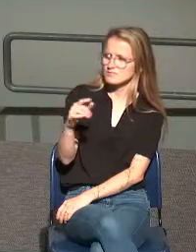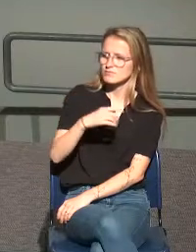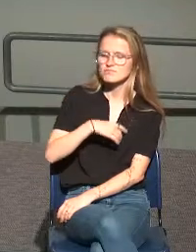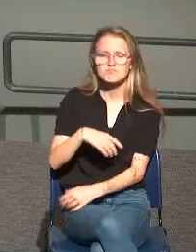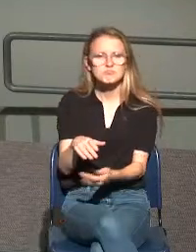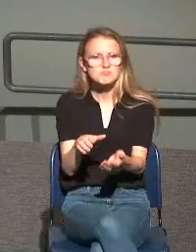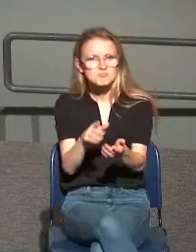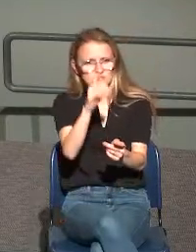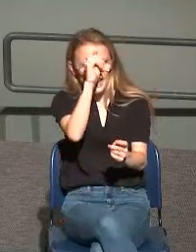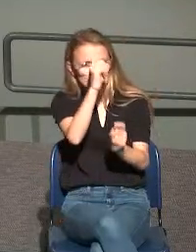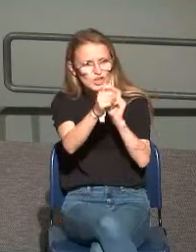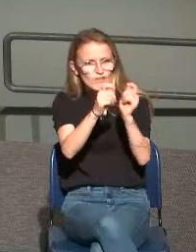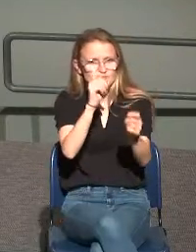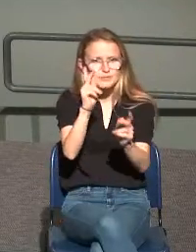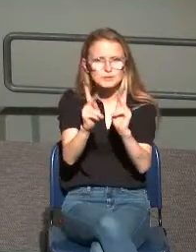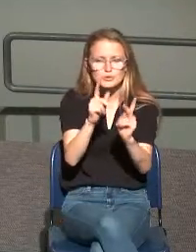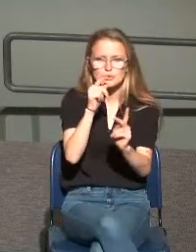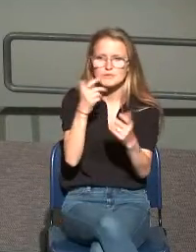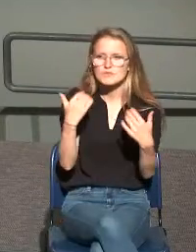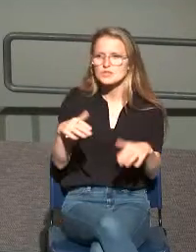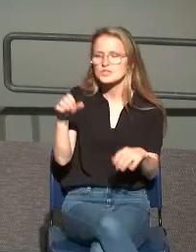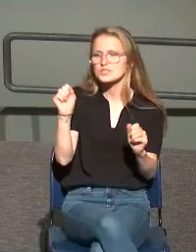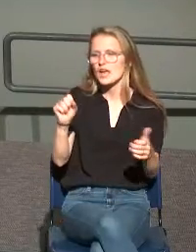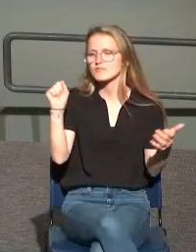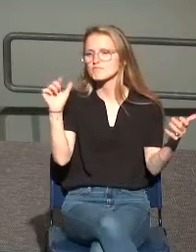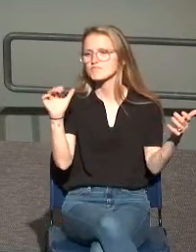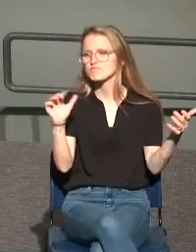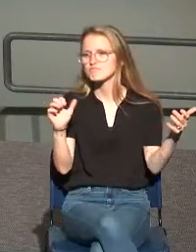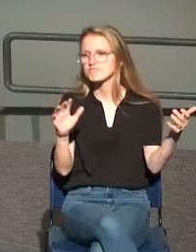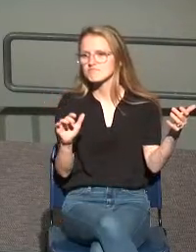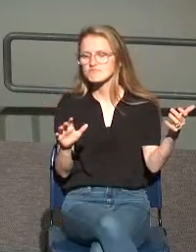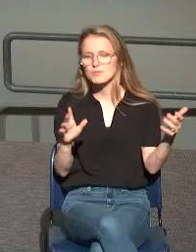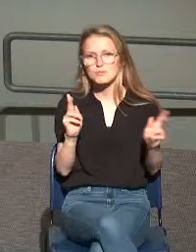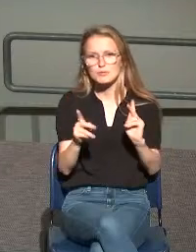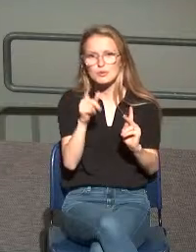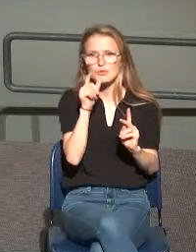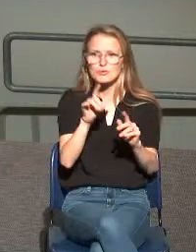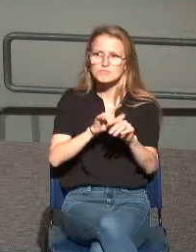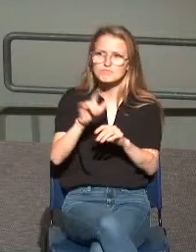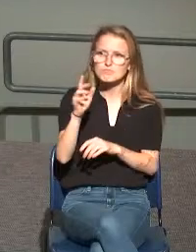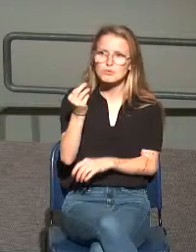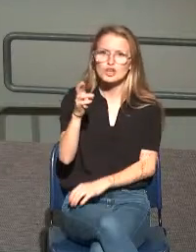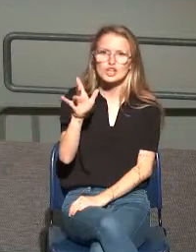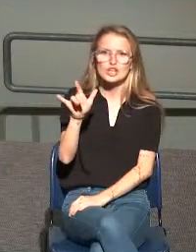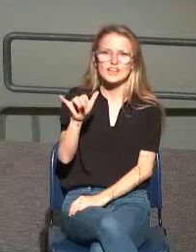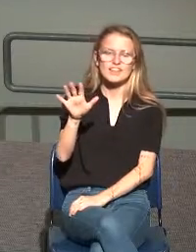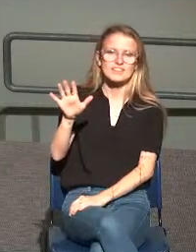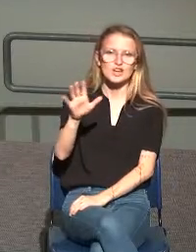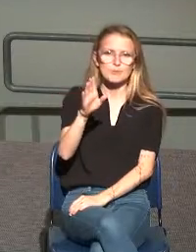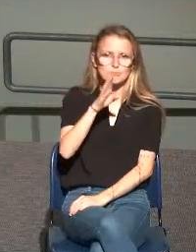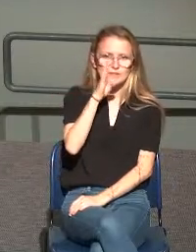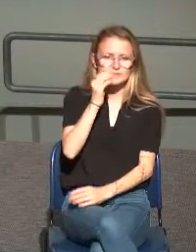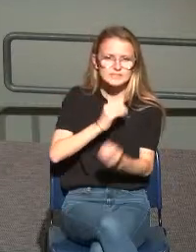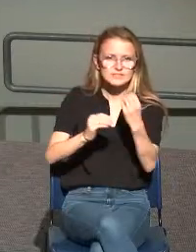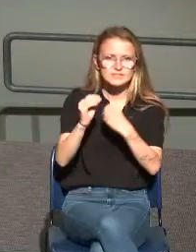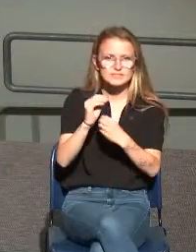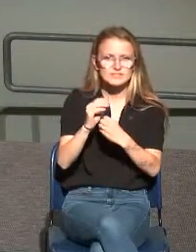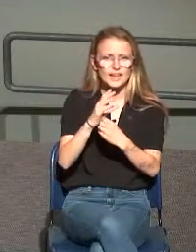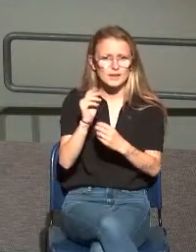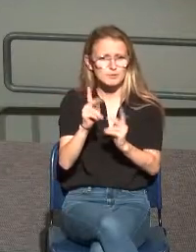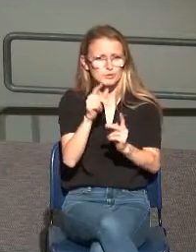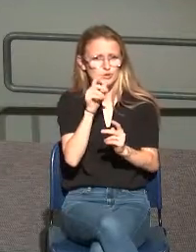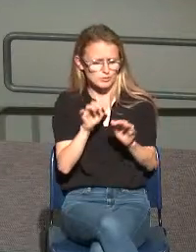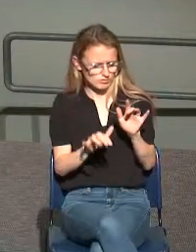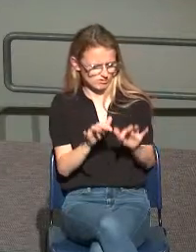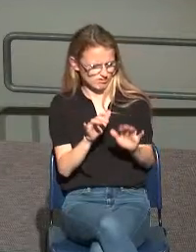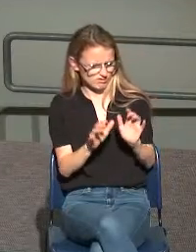mission history, and favorite breakfast of every Mercury astronaut. And those who've ever searched for, how does a toilet work in